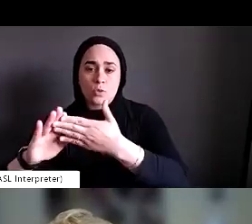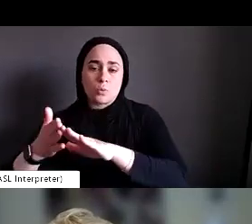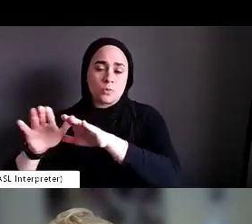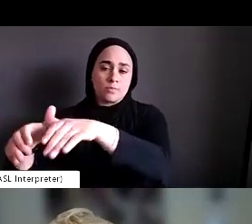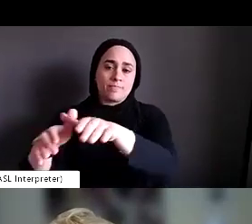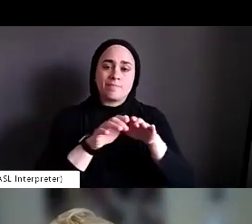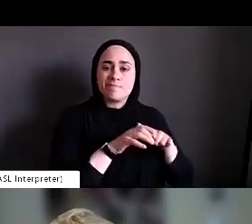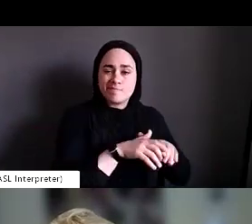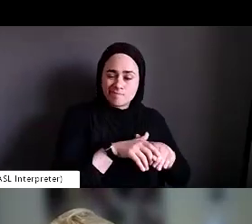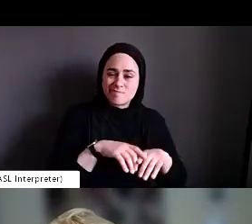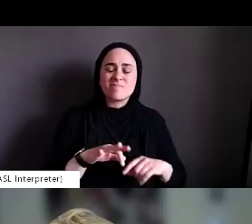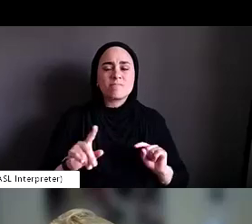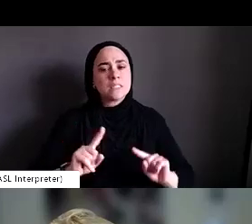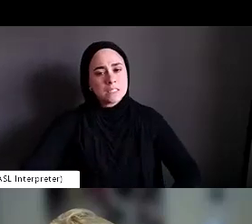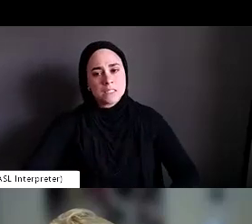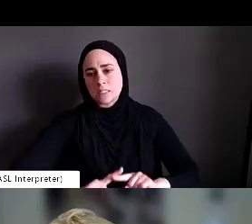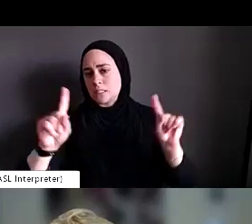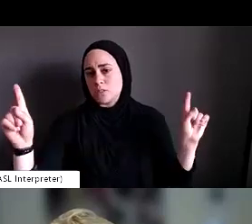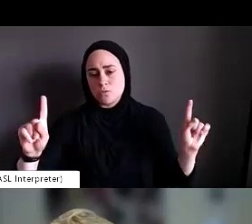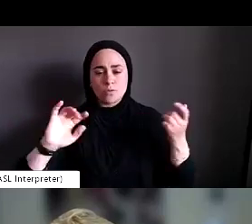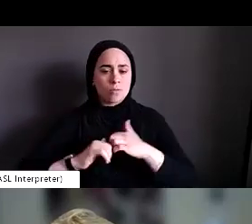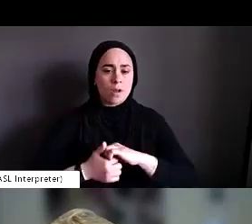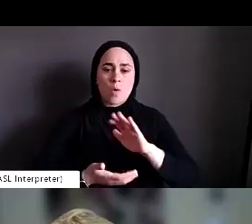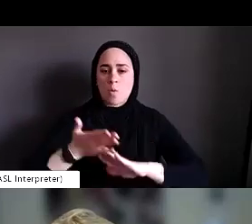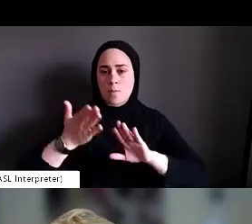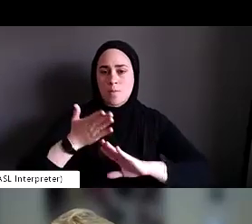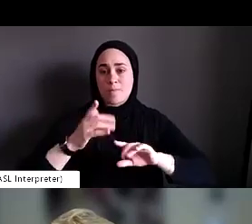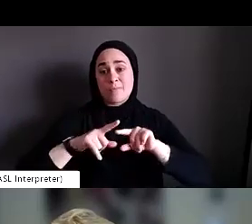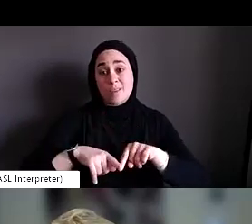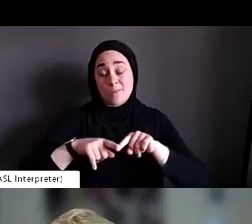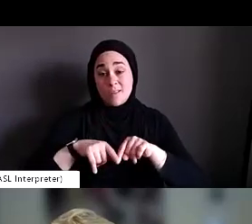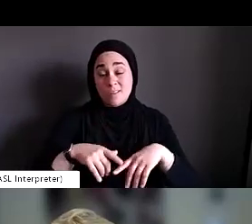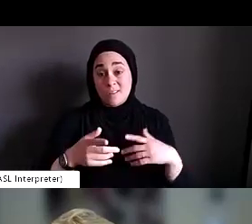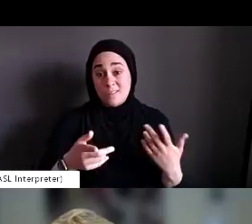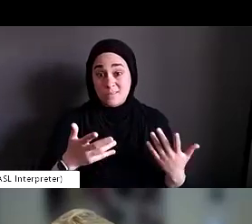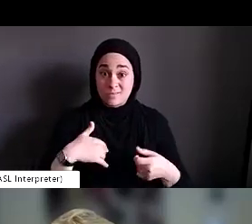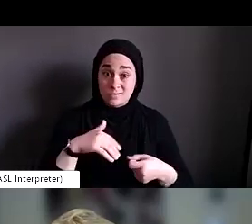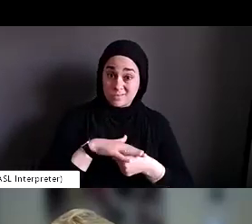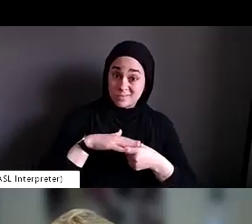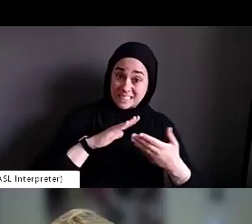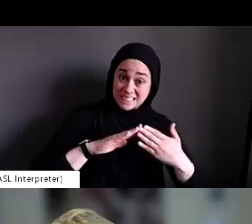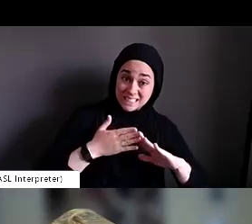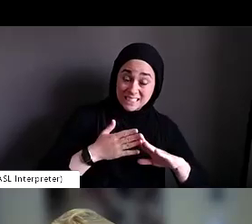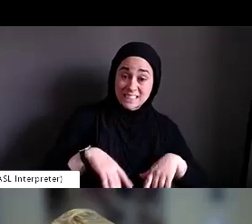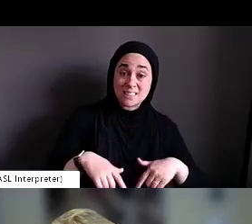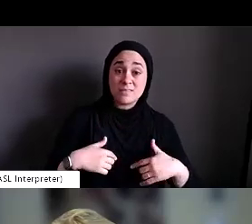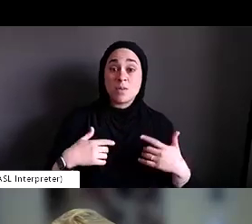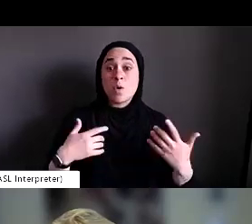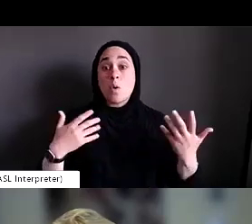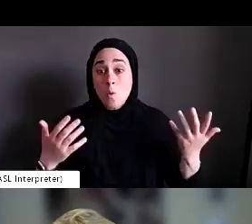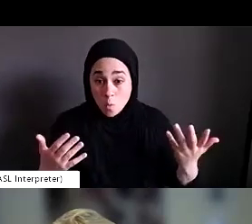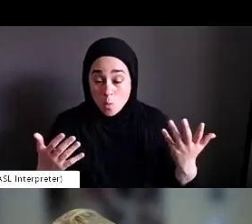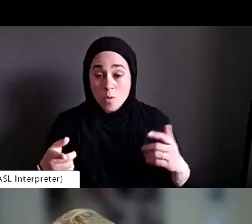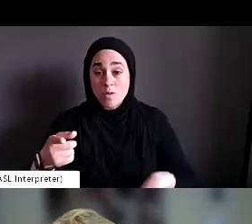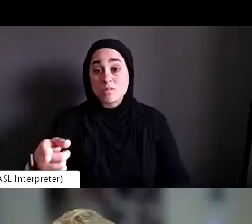two very different ways of operating, depending on whether you're rural, as I am actually, or you're